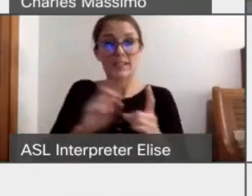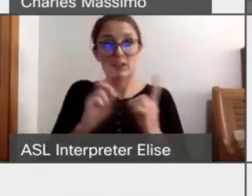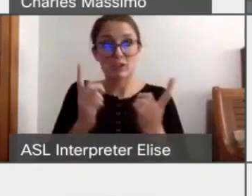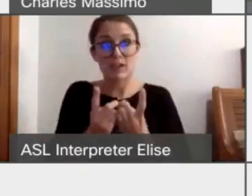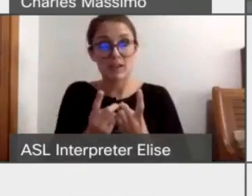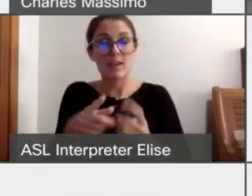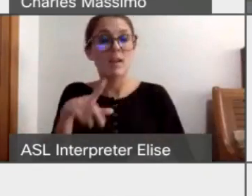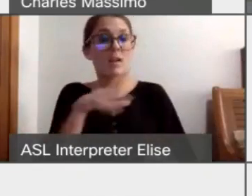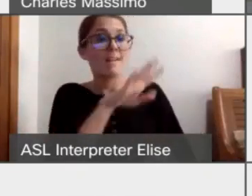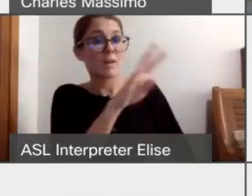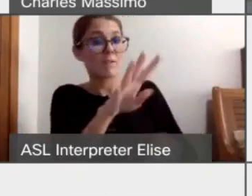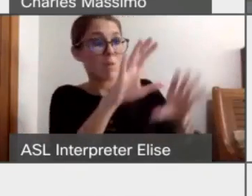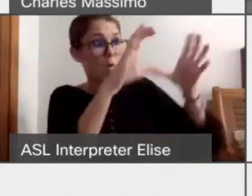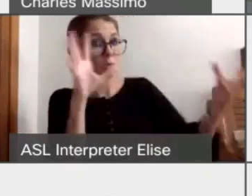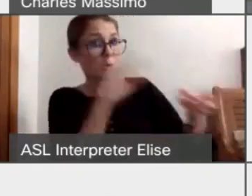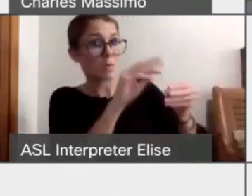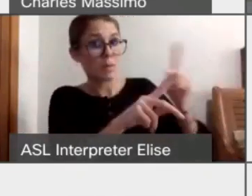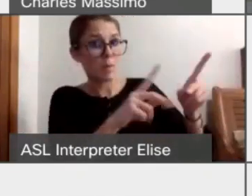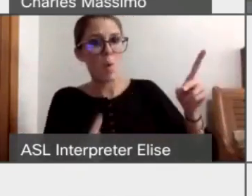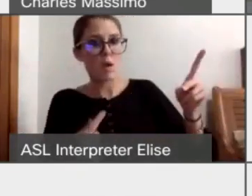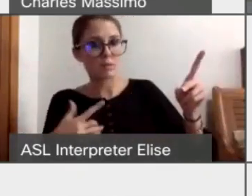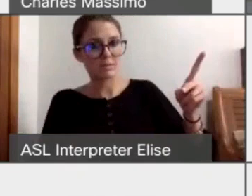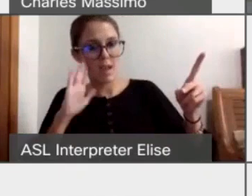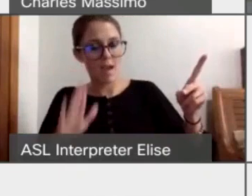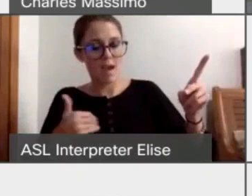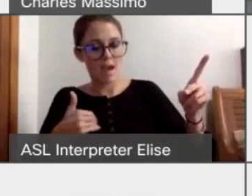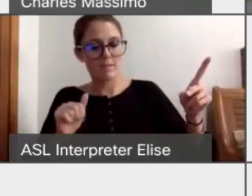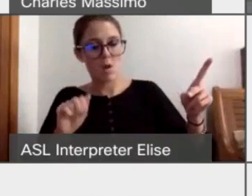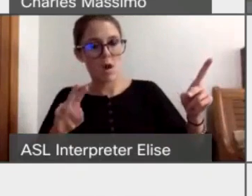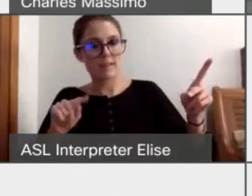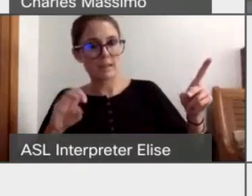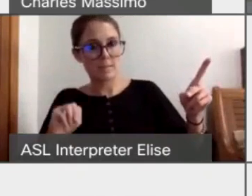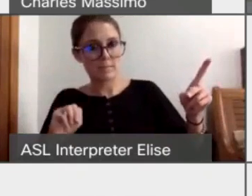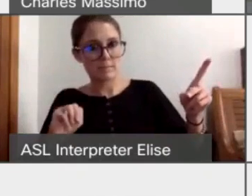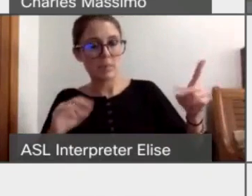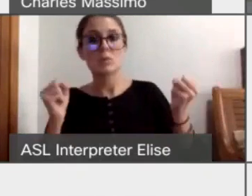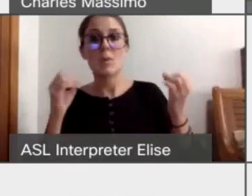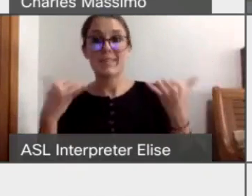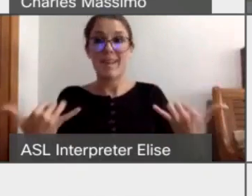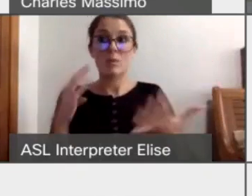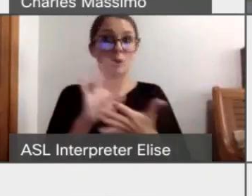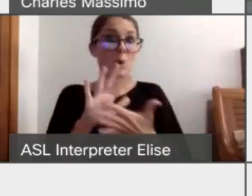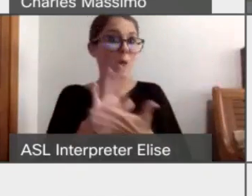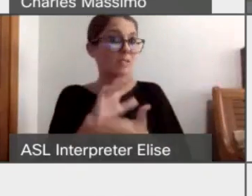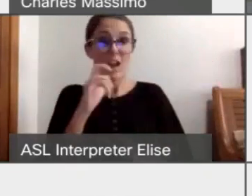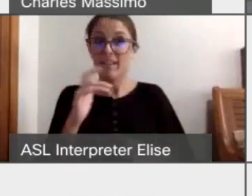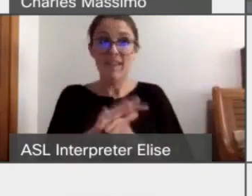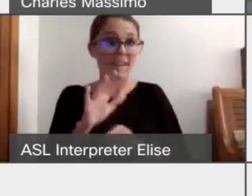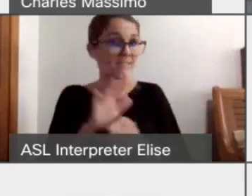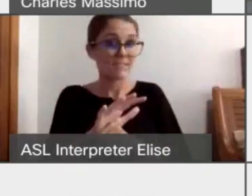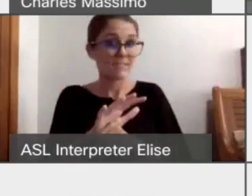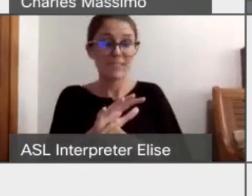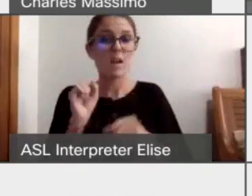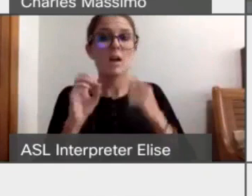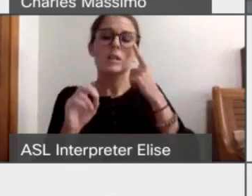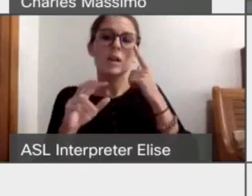schools are not equipped to handle kids with behaviors. And so what ends up happening is, they get lost in the system